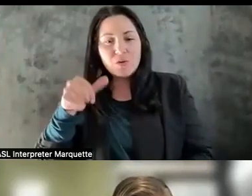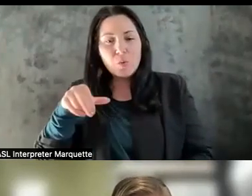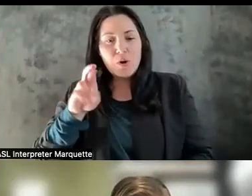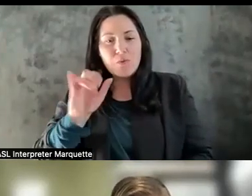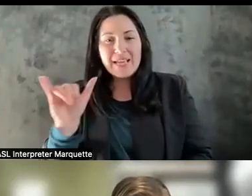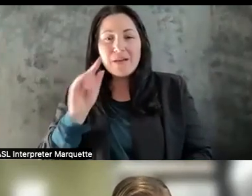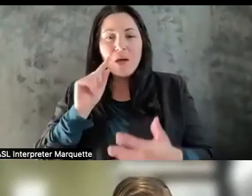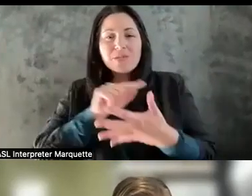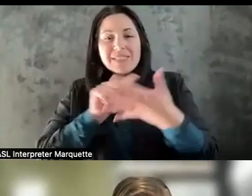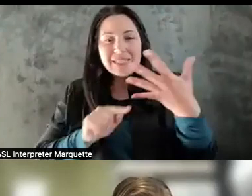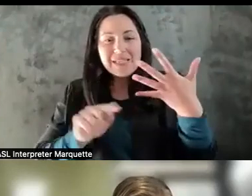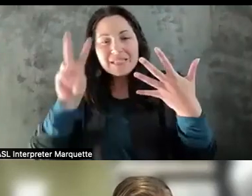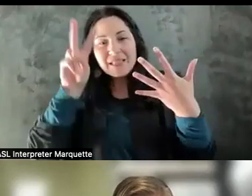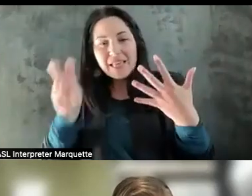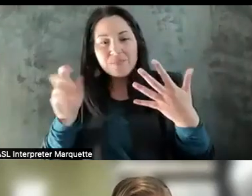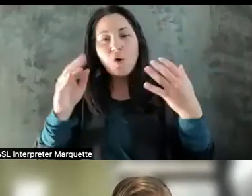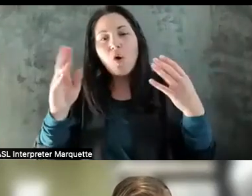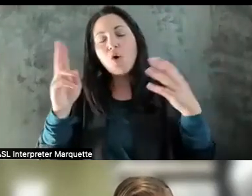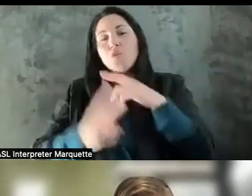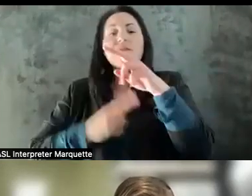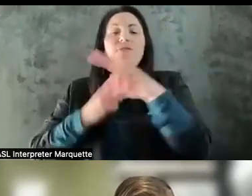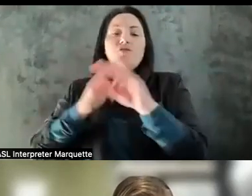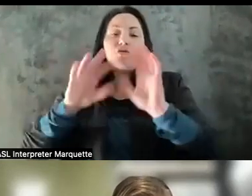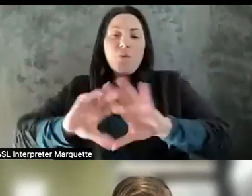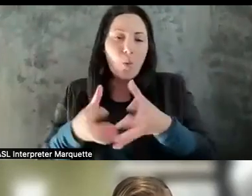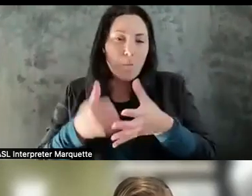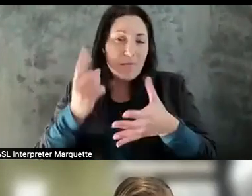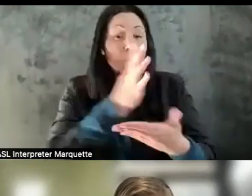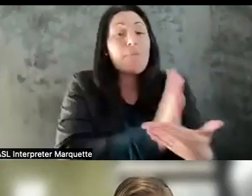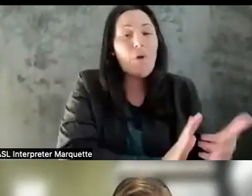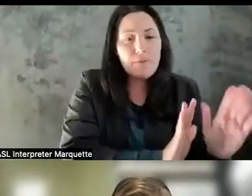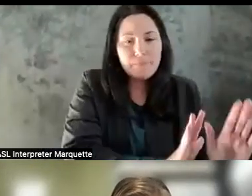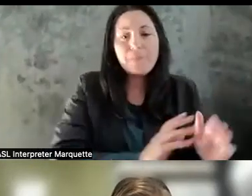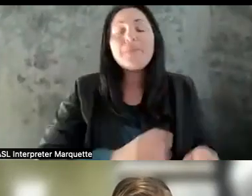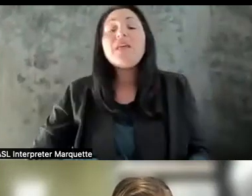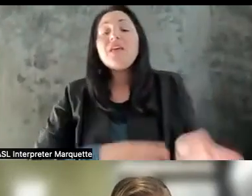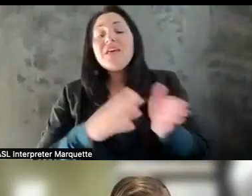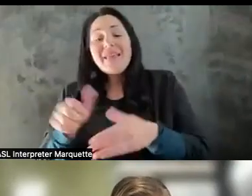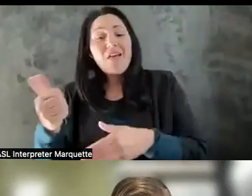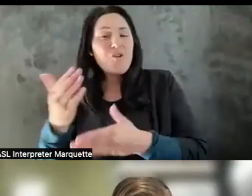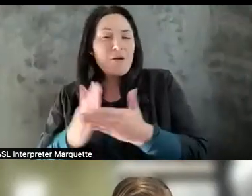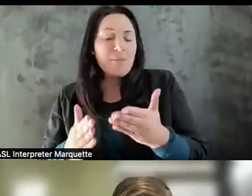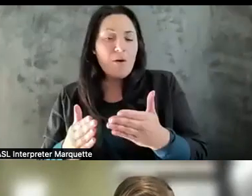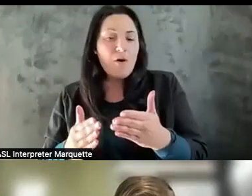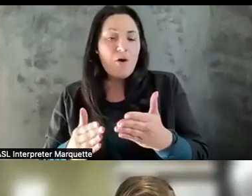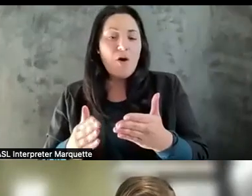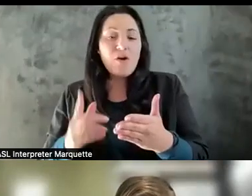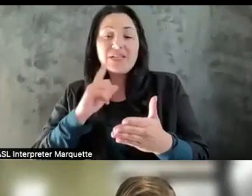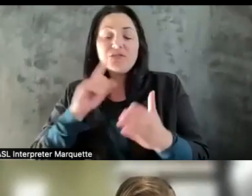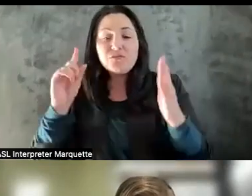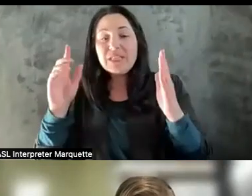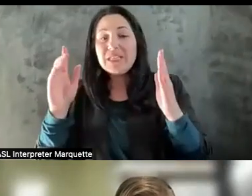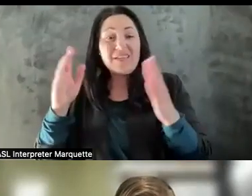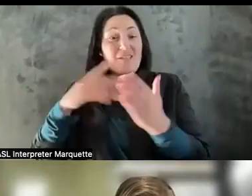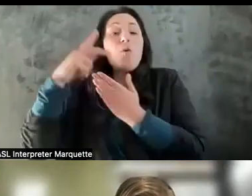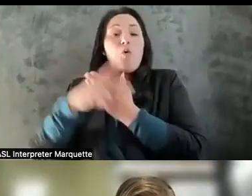transdisciplinary themes that are universal and global. So that's one piece. But the other piece is really the umbrella of the